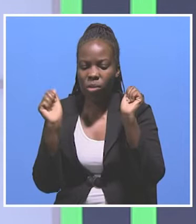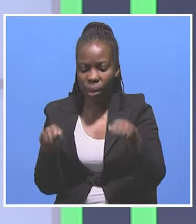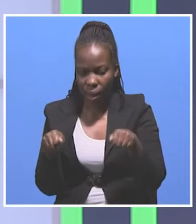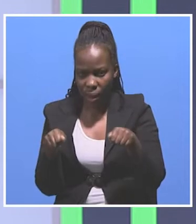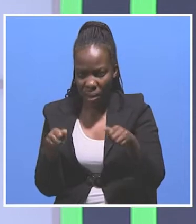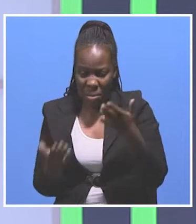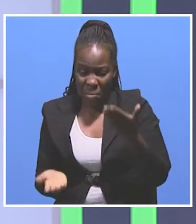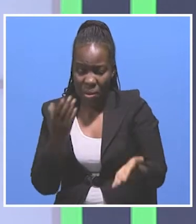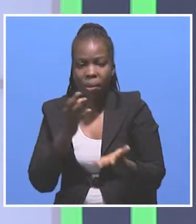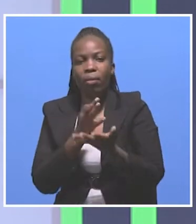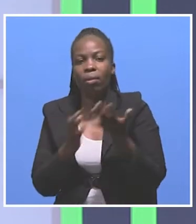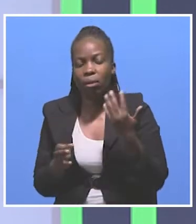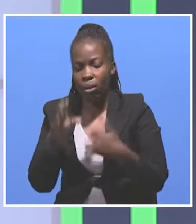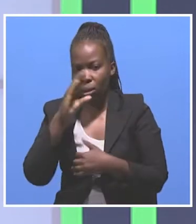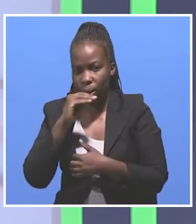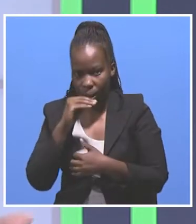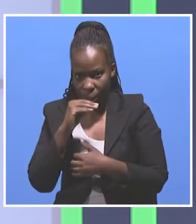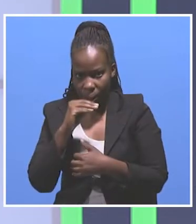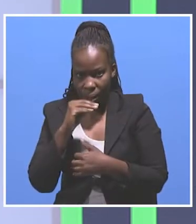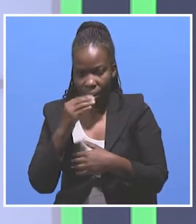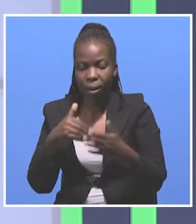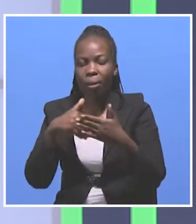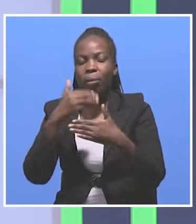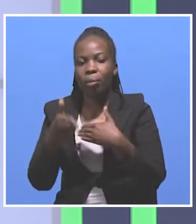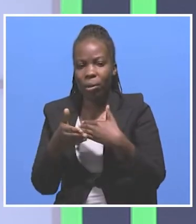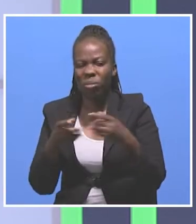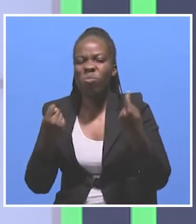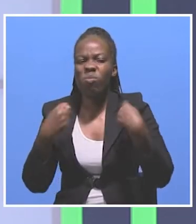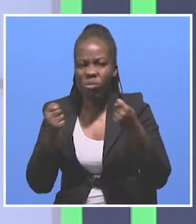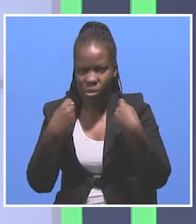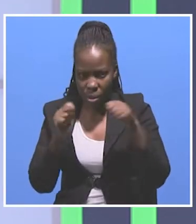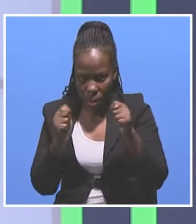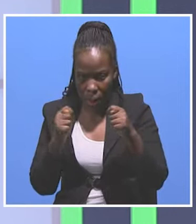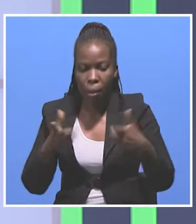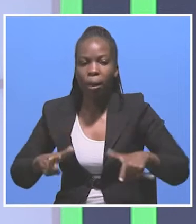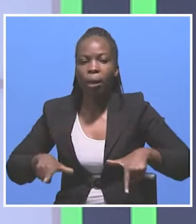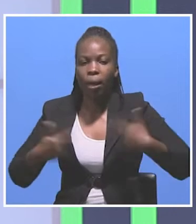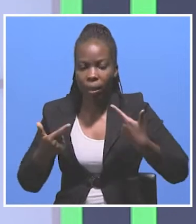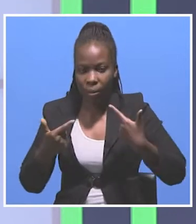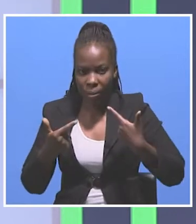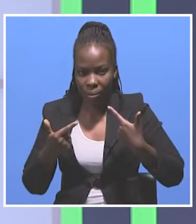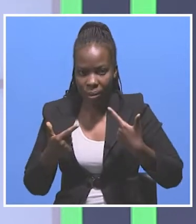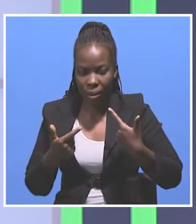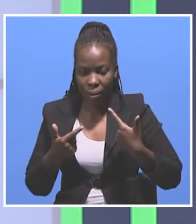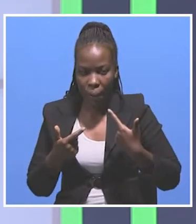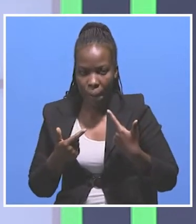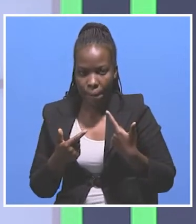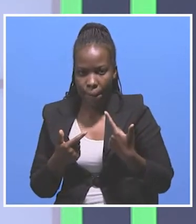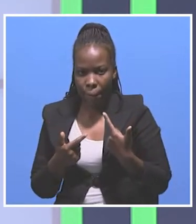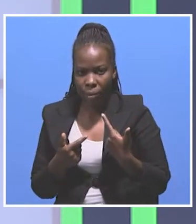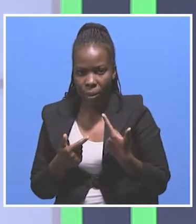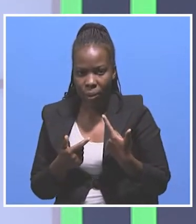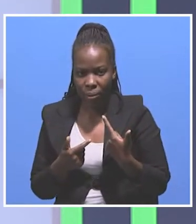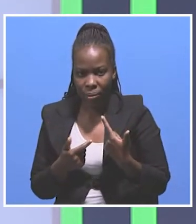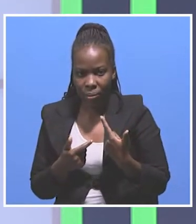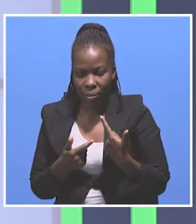say, it is beyond all the interventions and your life is at risk. So it is not the end of